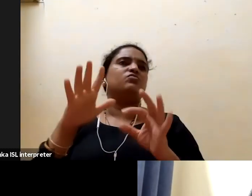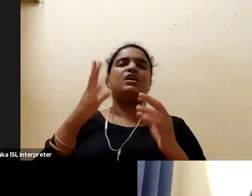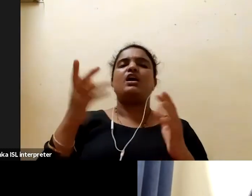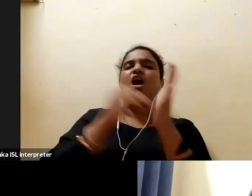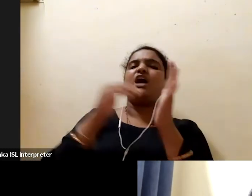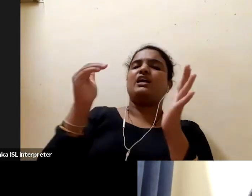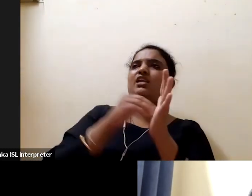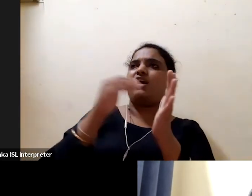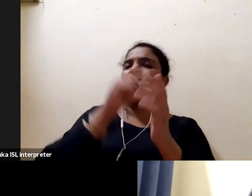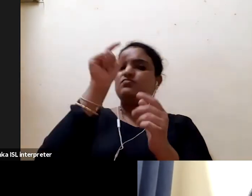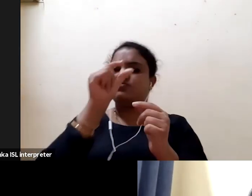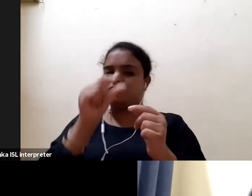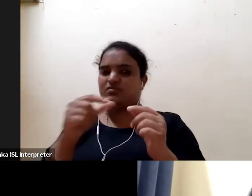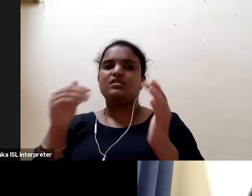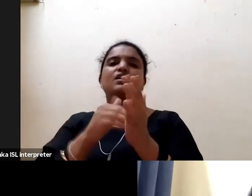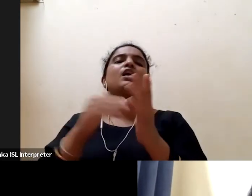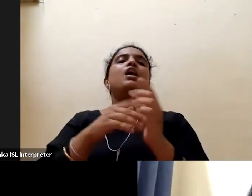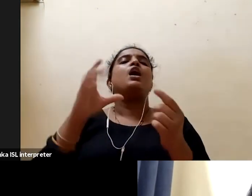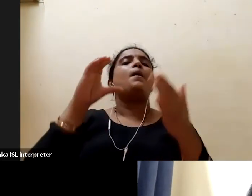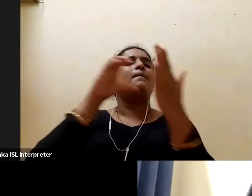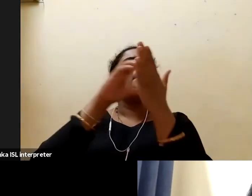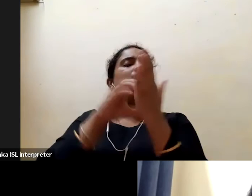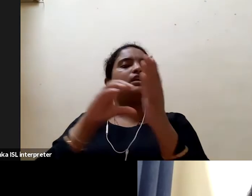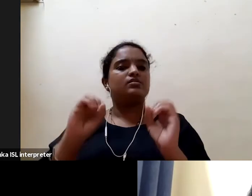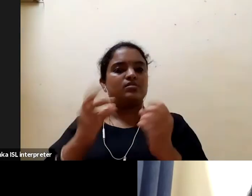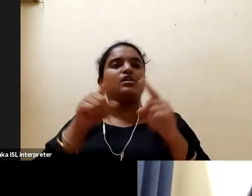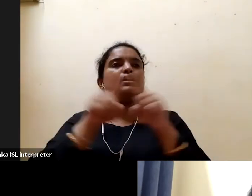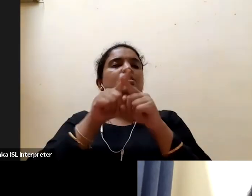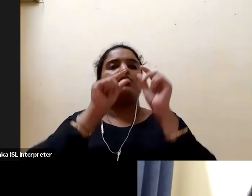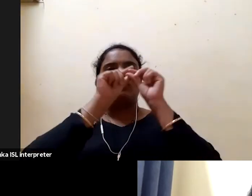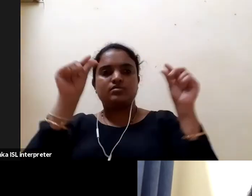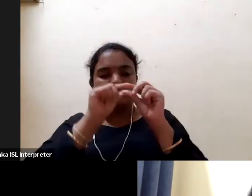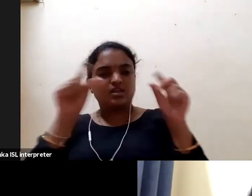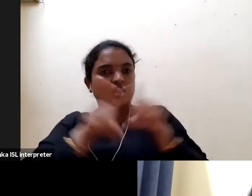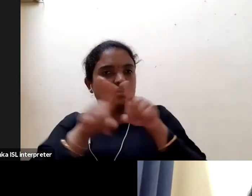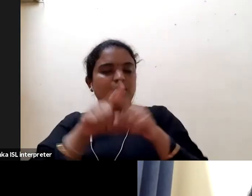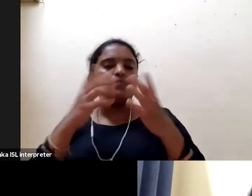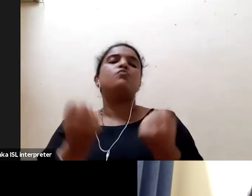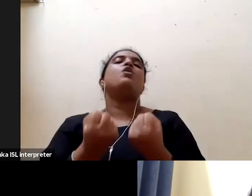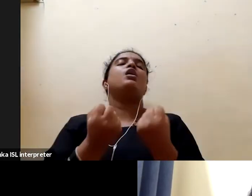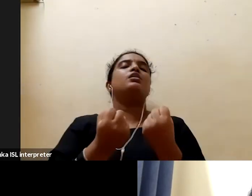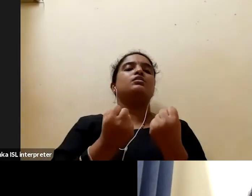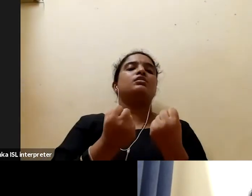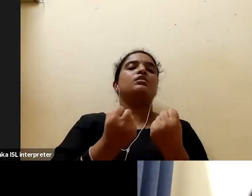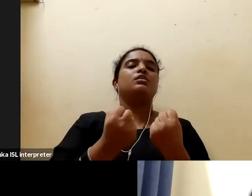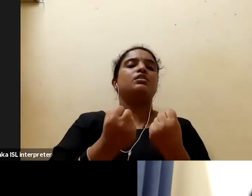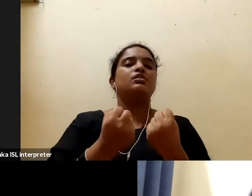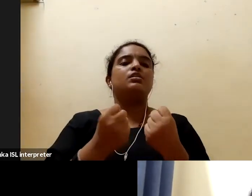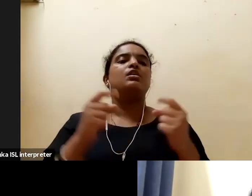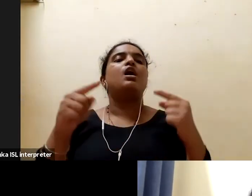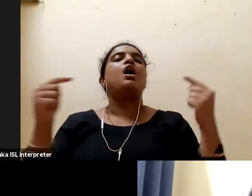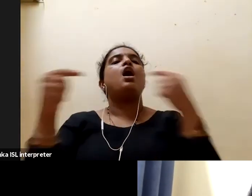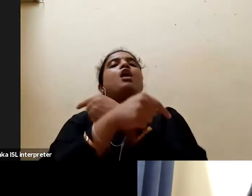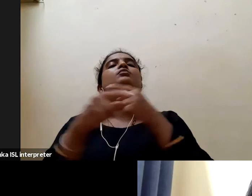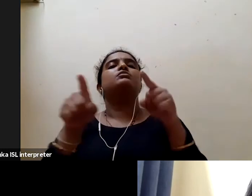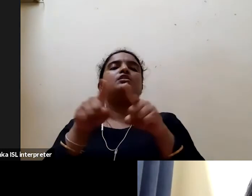times. A certain paragraph has to start with these certain keywords, and it is the exact opposite of